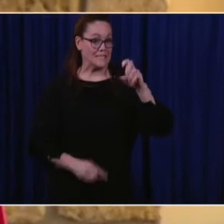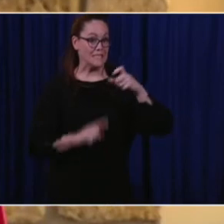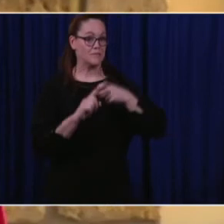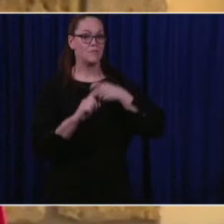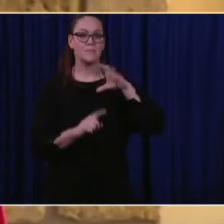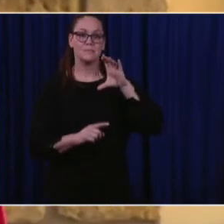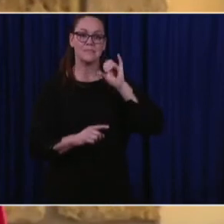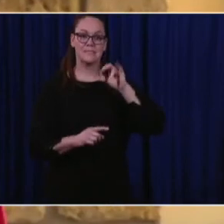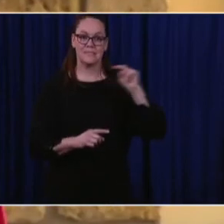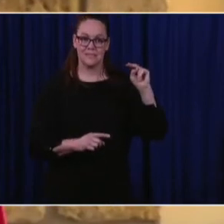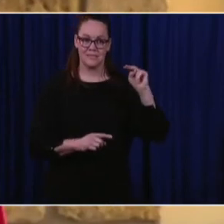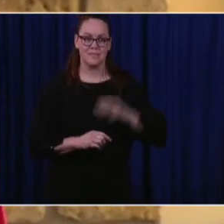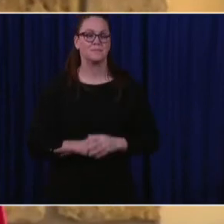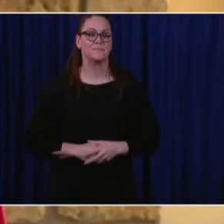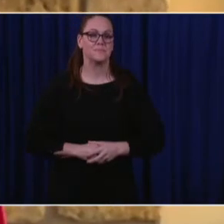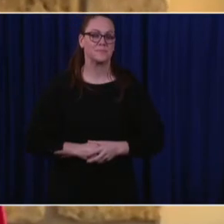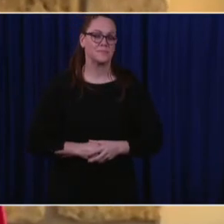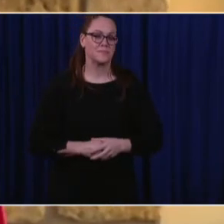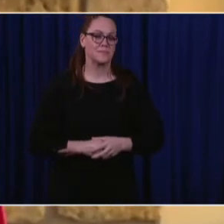Steve.